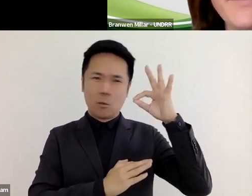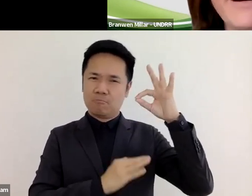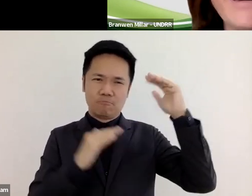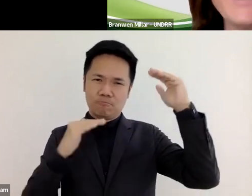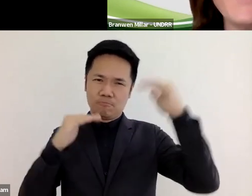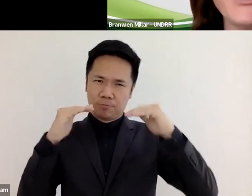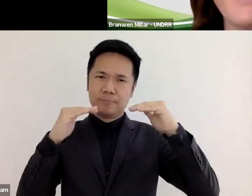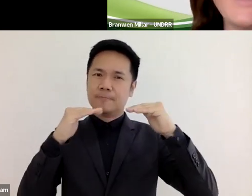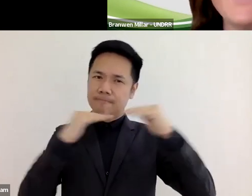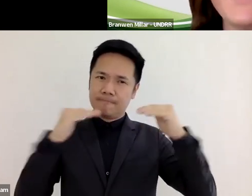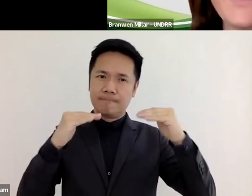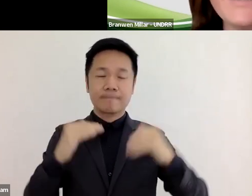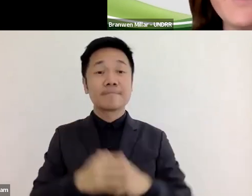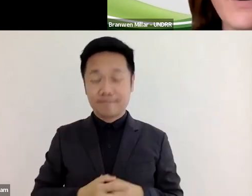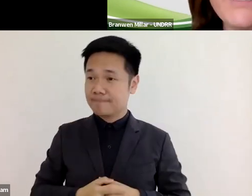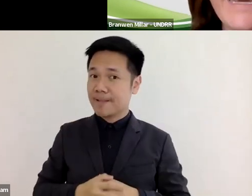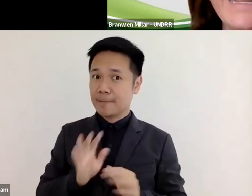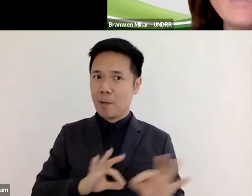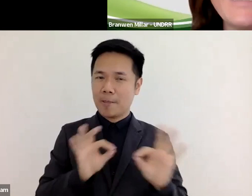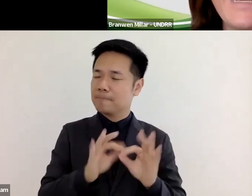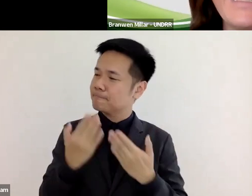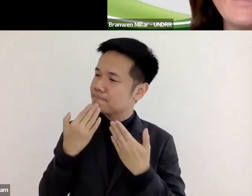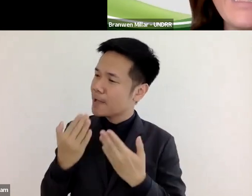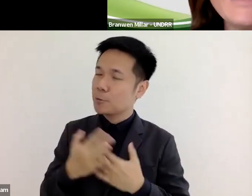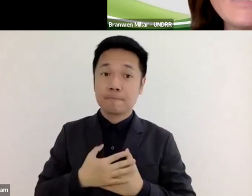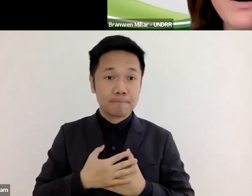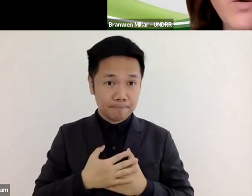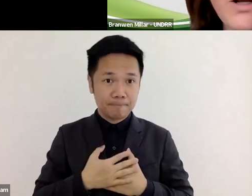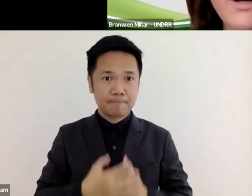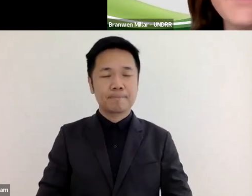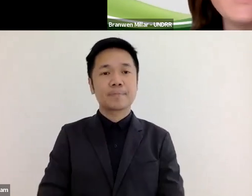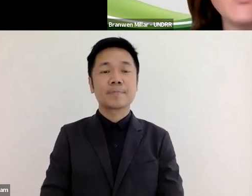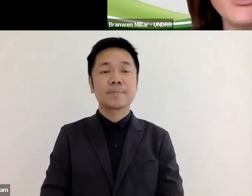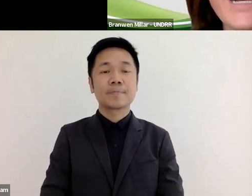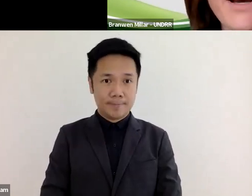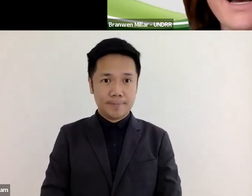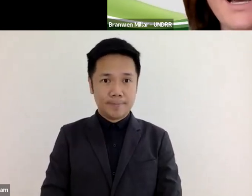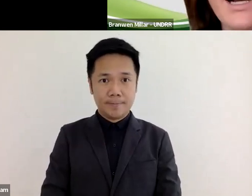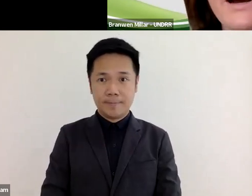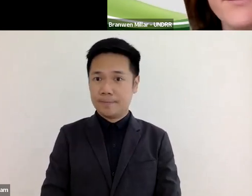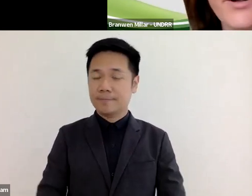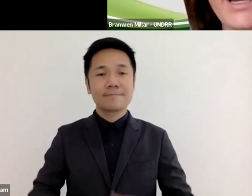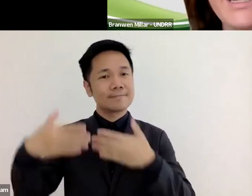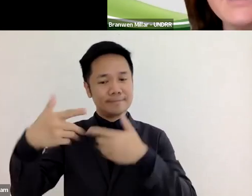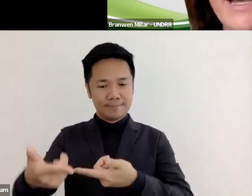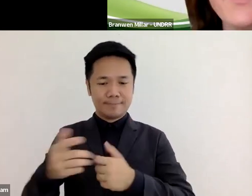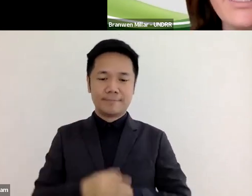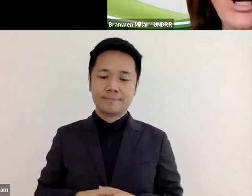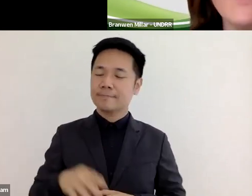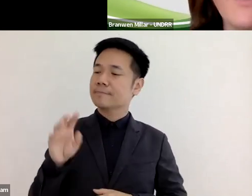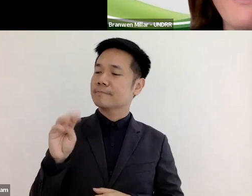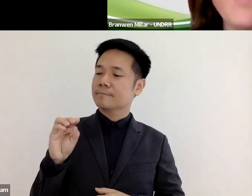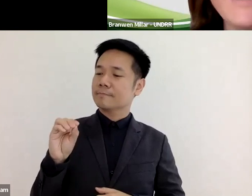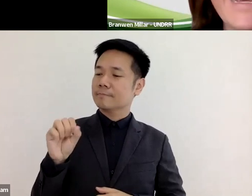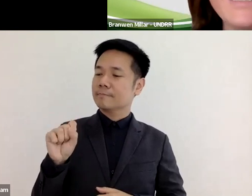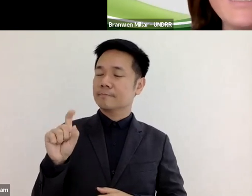Thank you very much for sharing these perspectives from Thailand. I'd like to now call on Mr. Monsitaba Gafori, Department